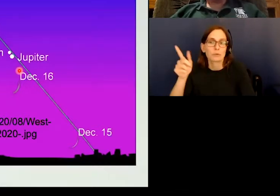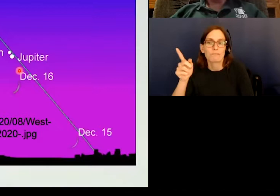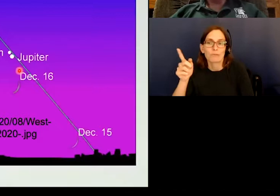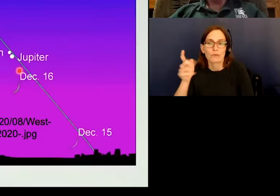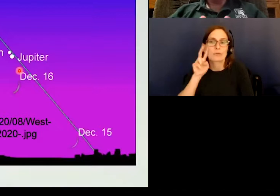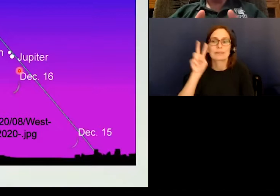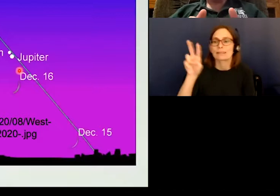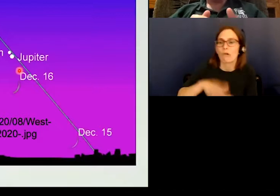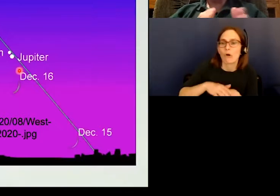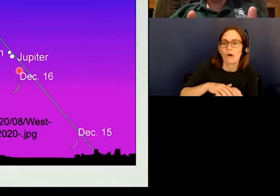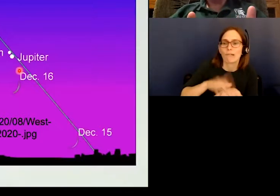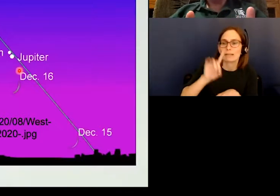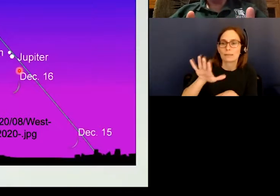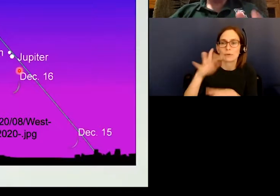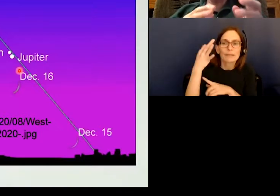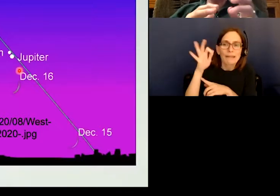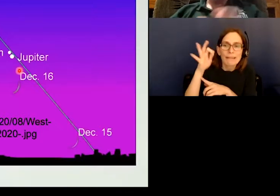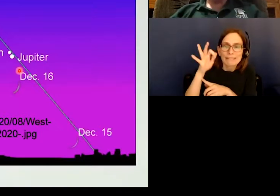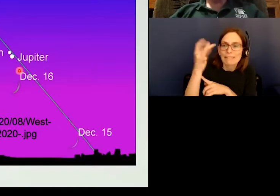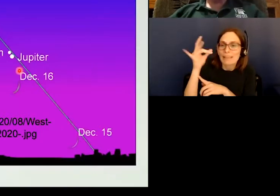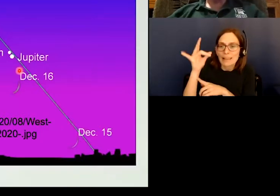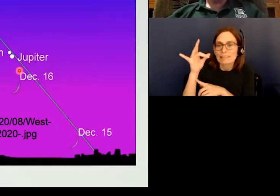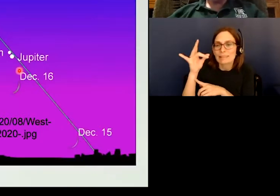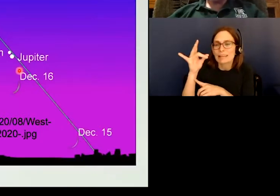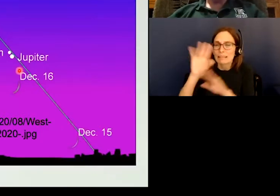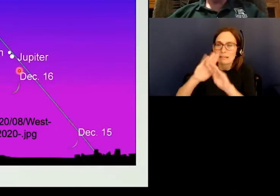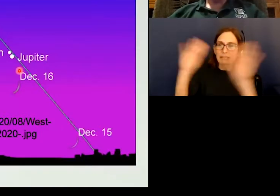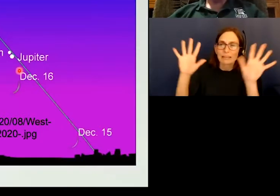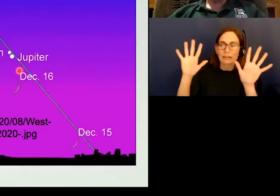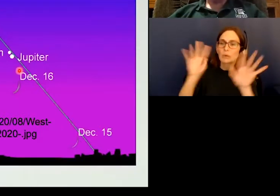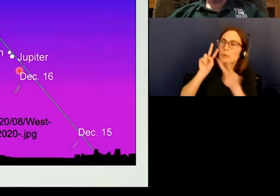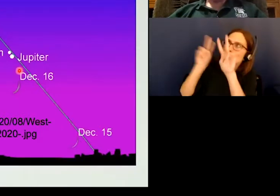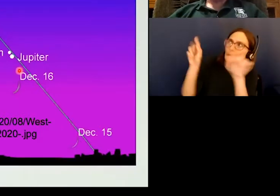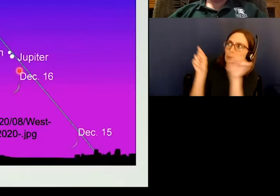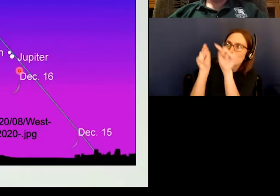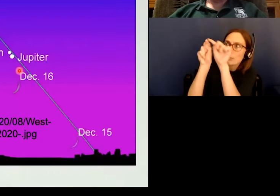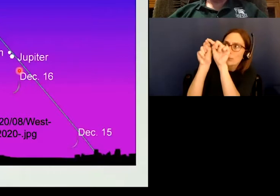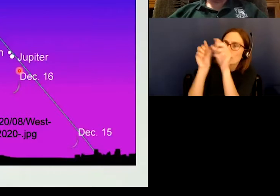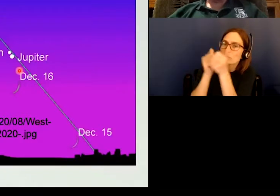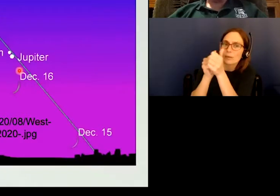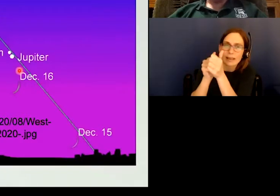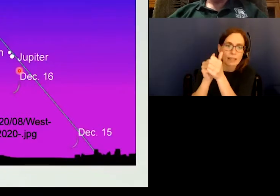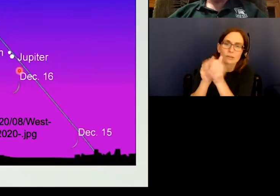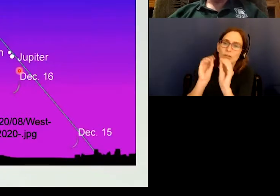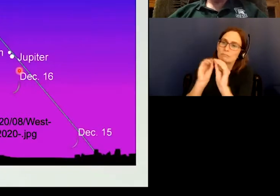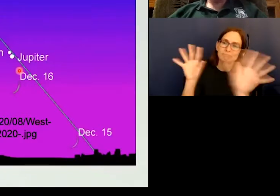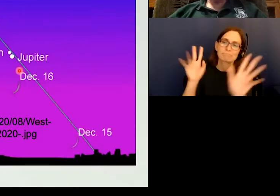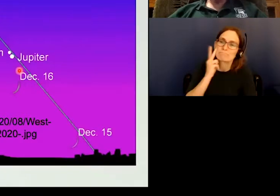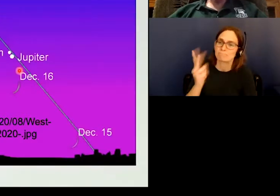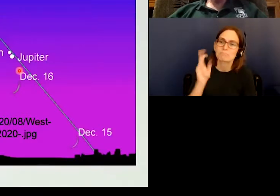the 18th and you see a clear sky, go out, look to the west and see those two together. You'll be rewarded with something very